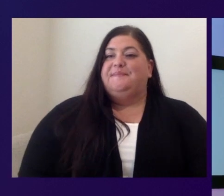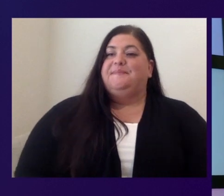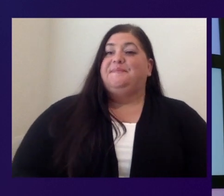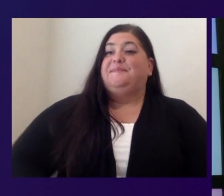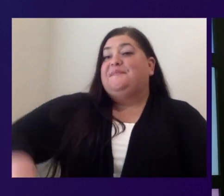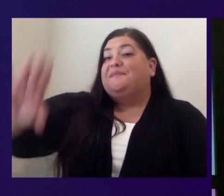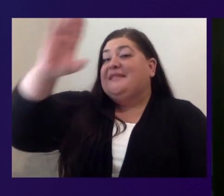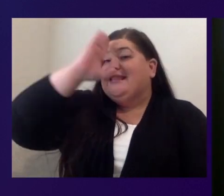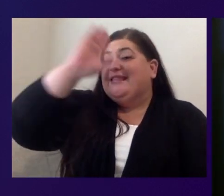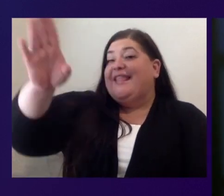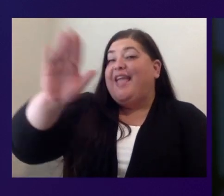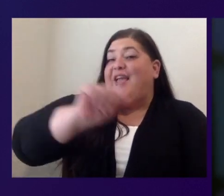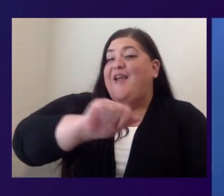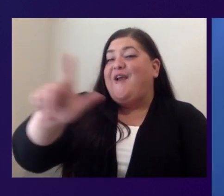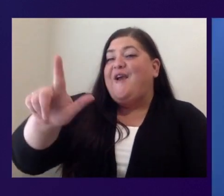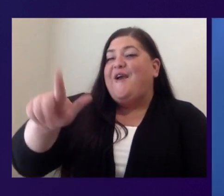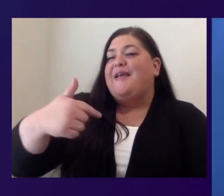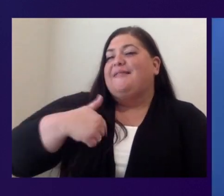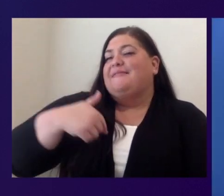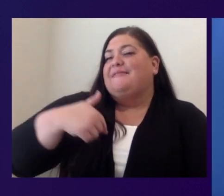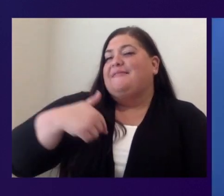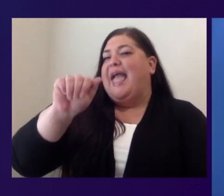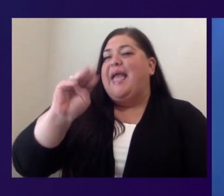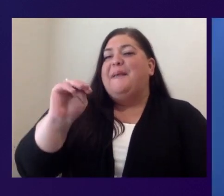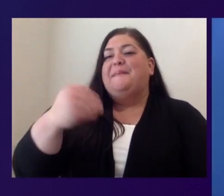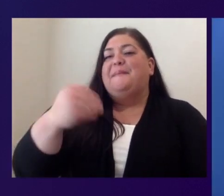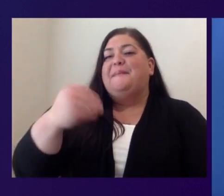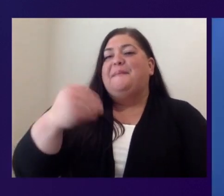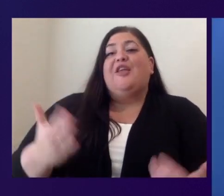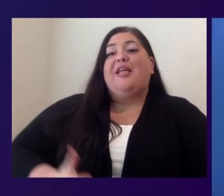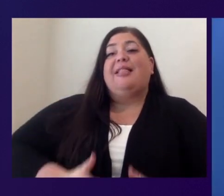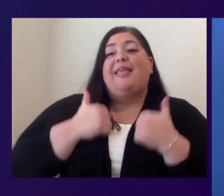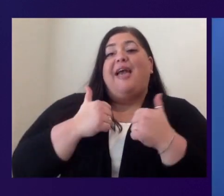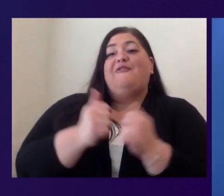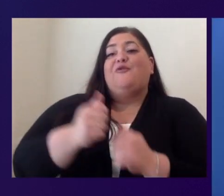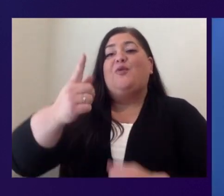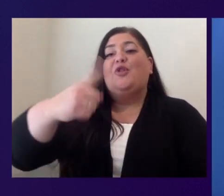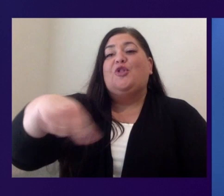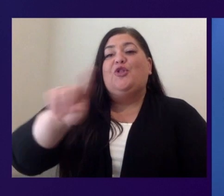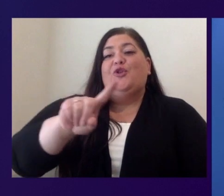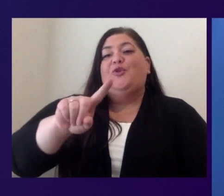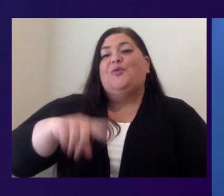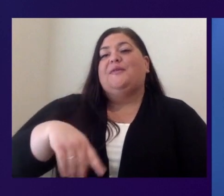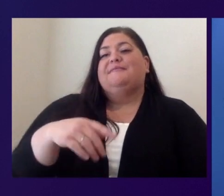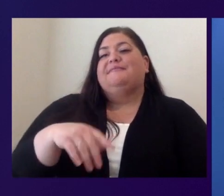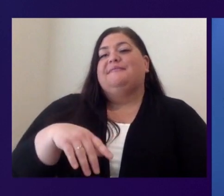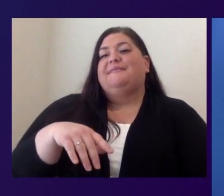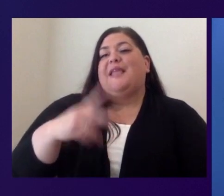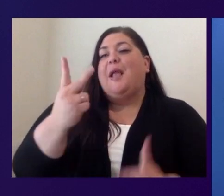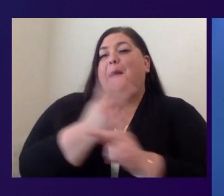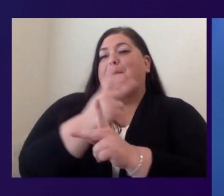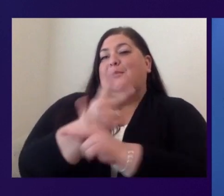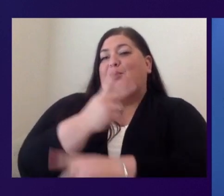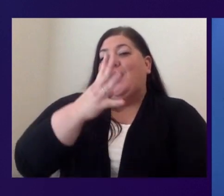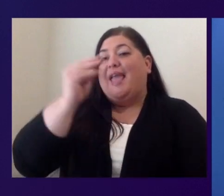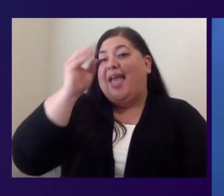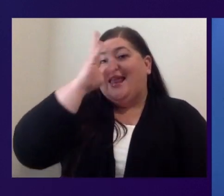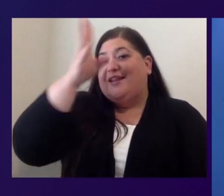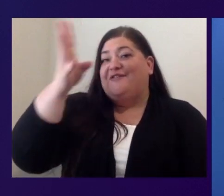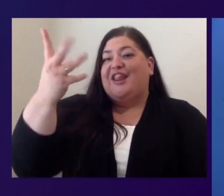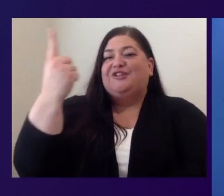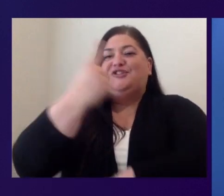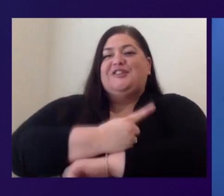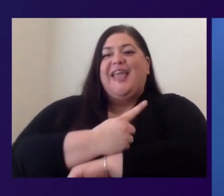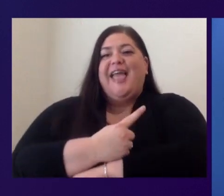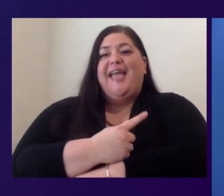Hey y'all, it's me, AM. We're here live with you for the End User Computing Innovation Day. I want to remind you, I got chat